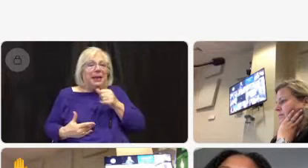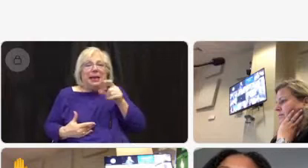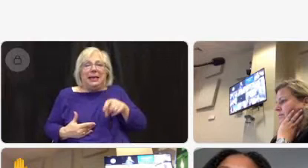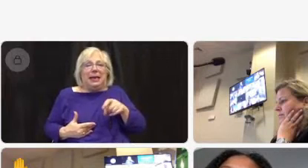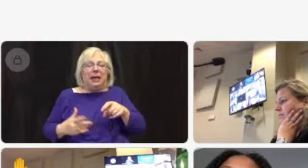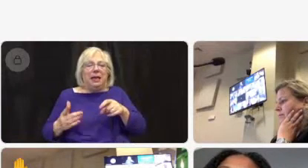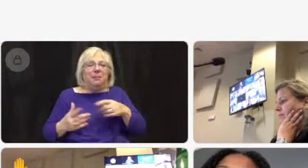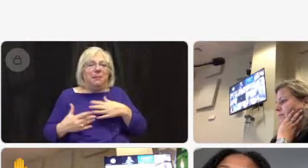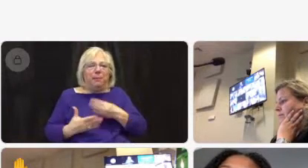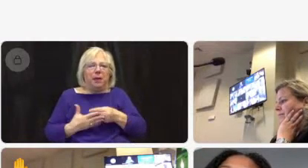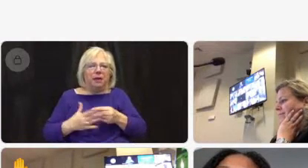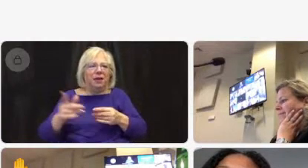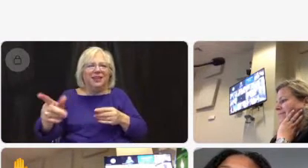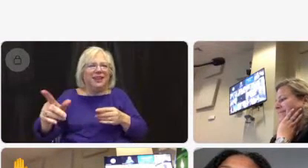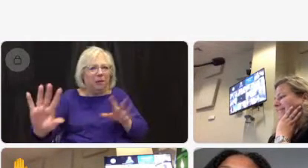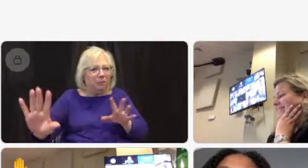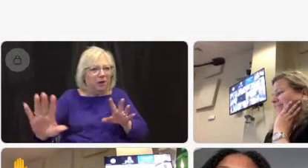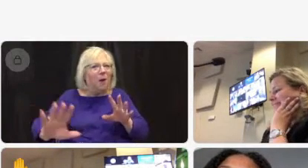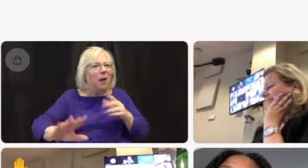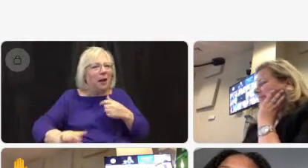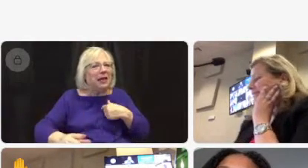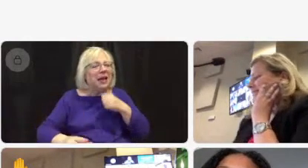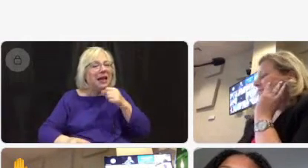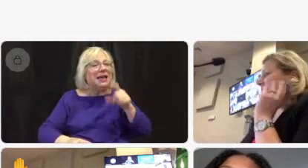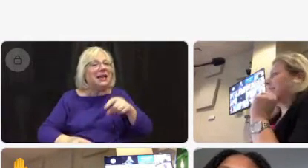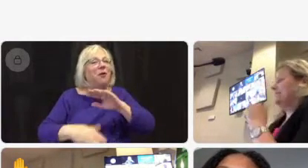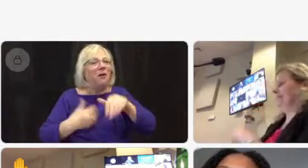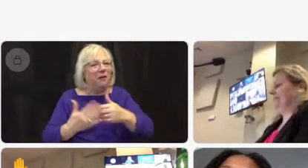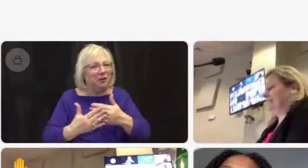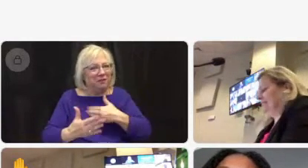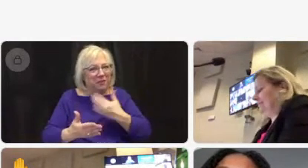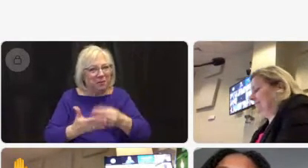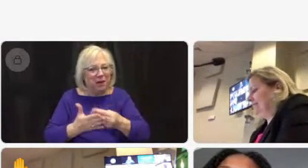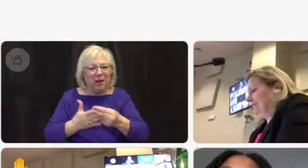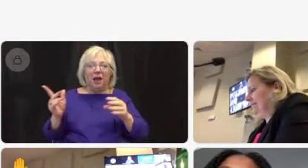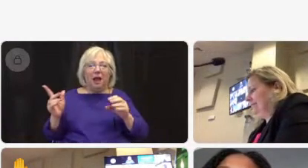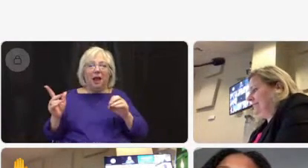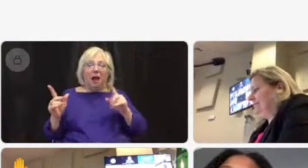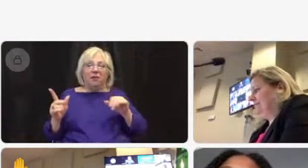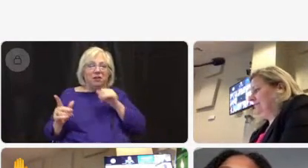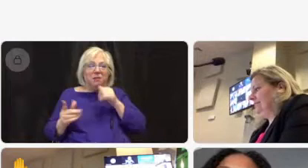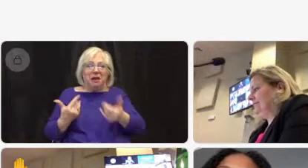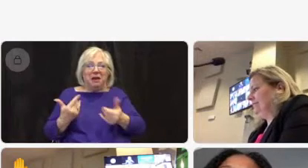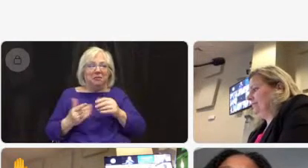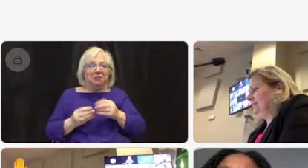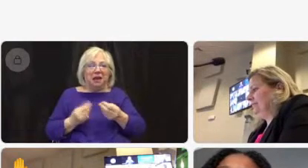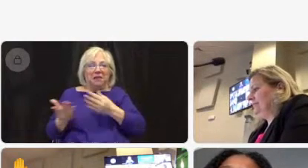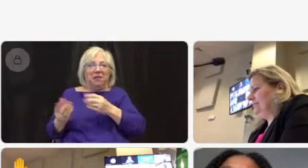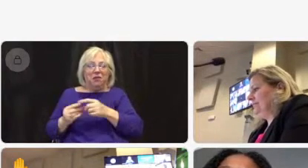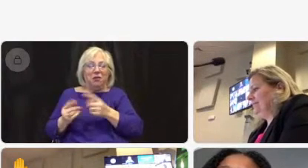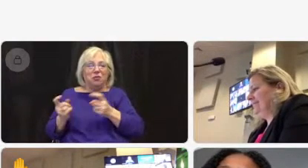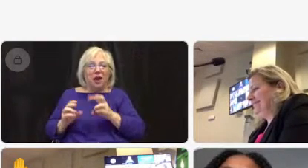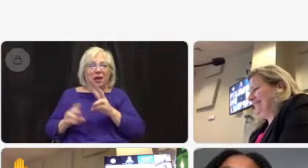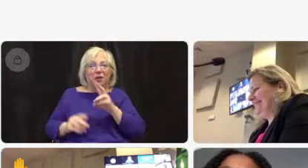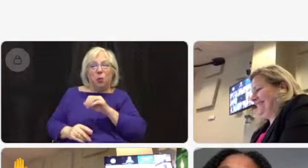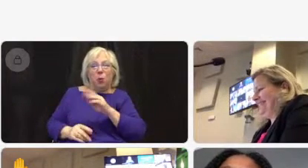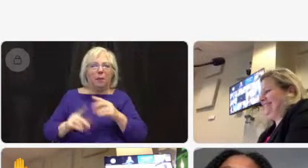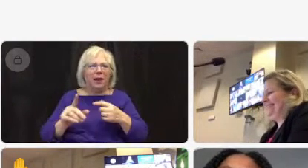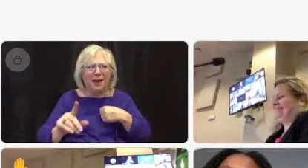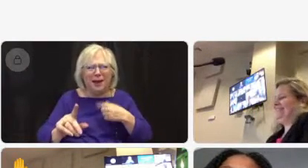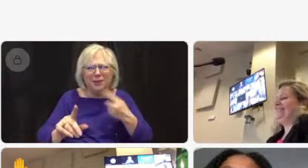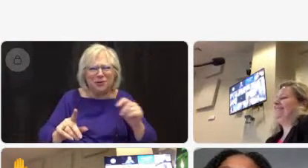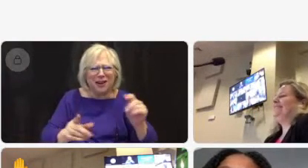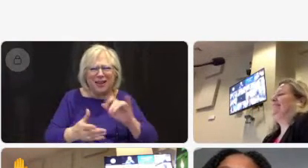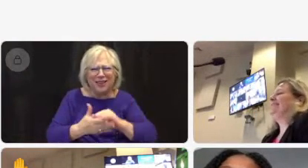of mine. not all of it. But she's not, I mean, for obvious reasons, she may not give that to Director Webb. I tried that.